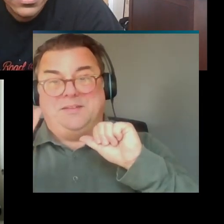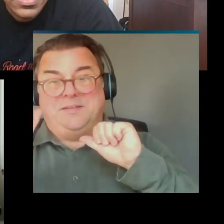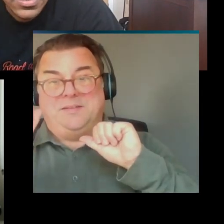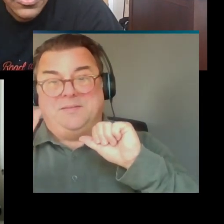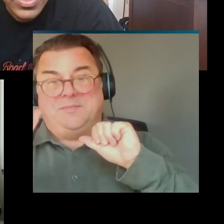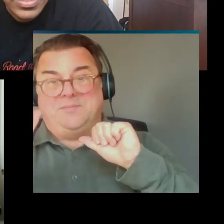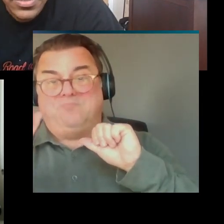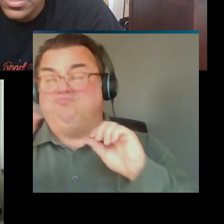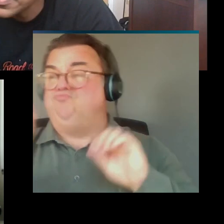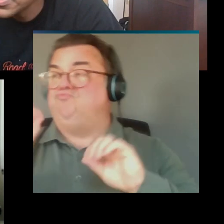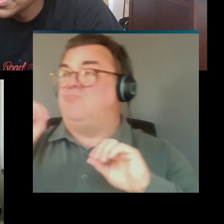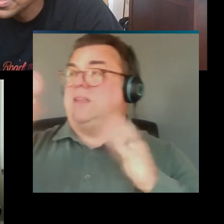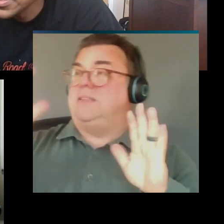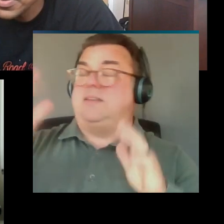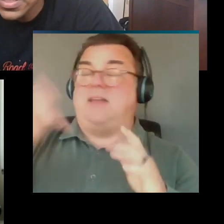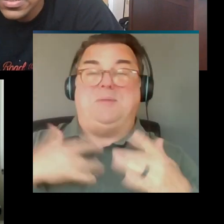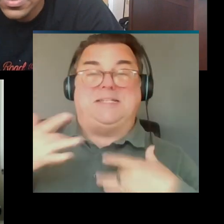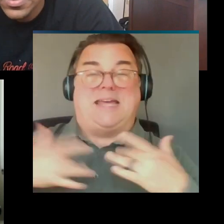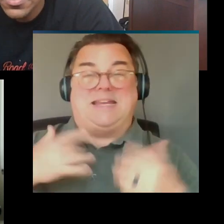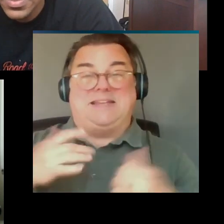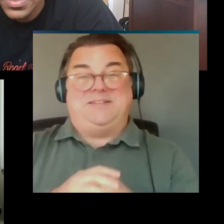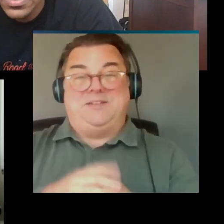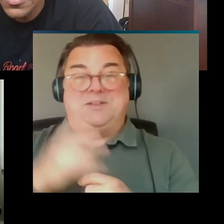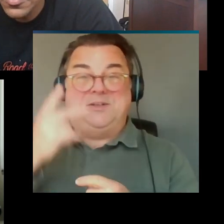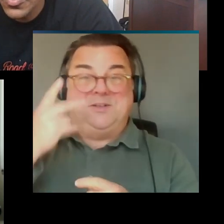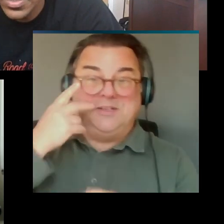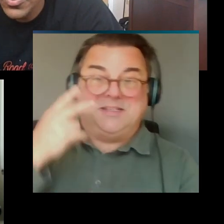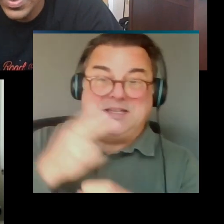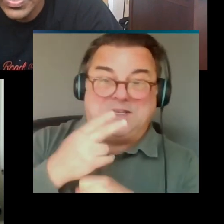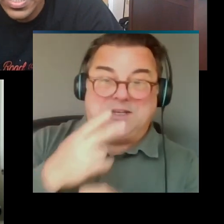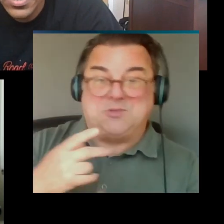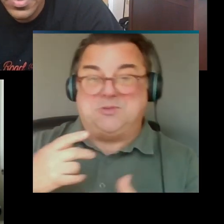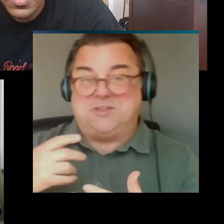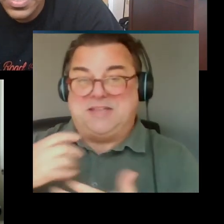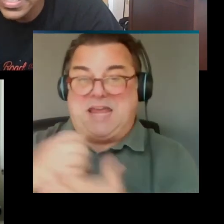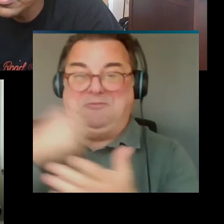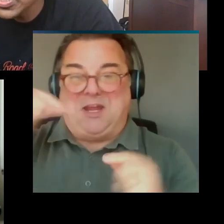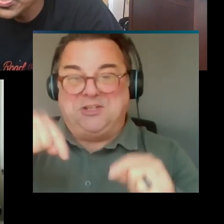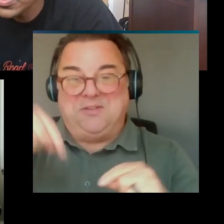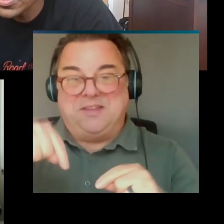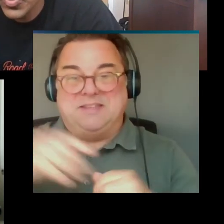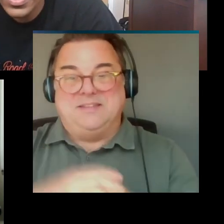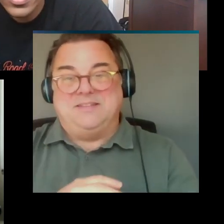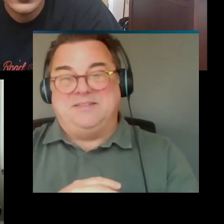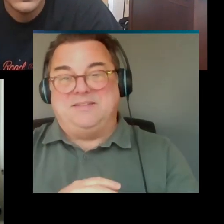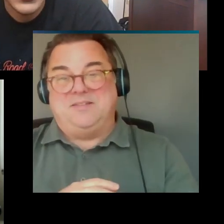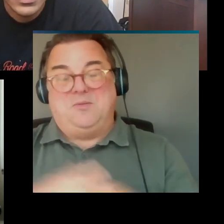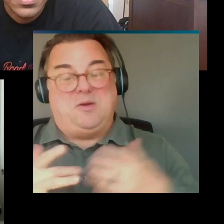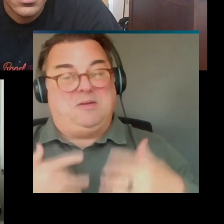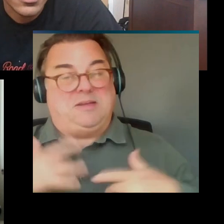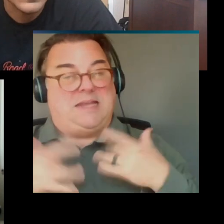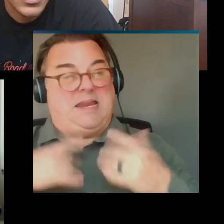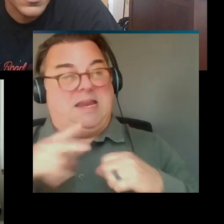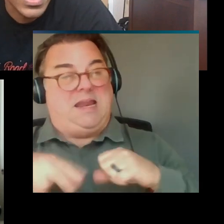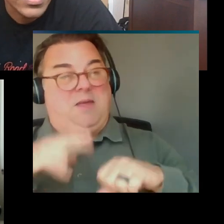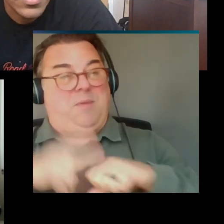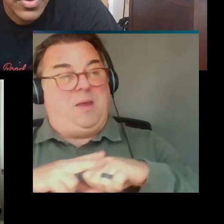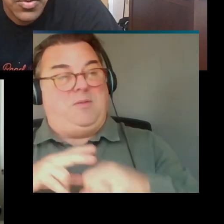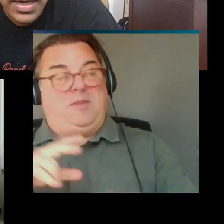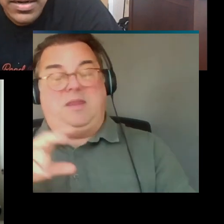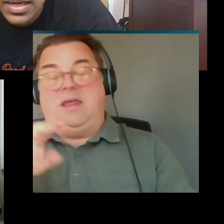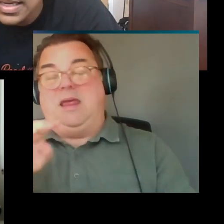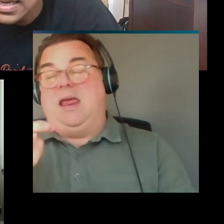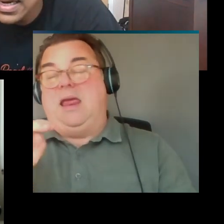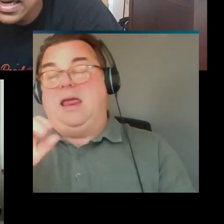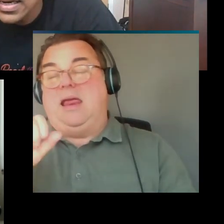No, that's about it. I'm excited to see our customers use this. We're excited about the native JSON support. This is something that our